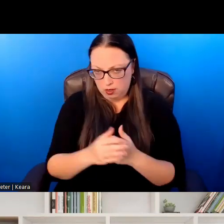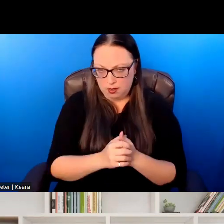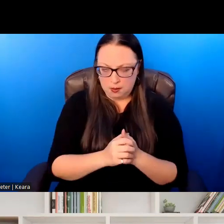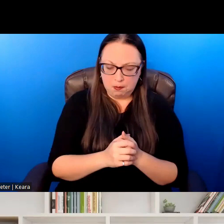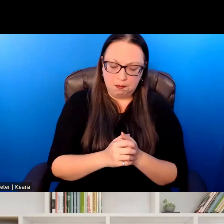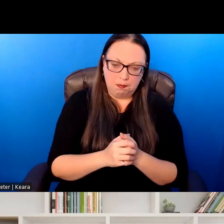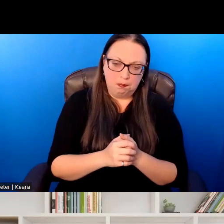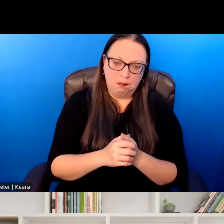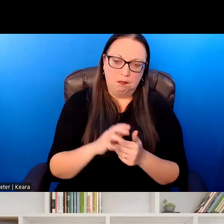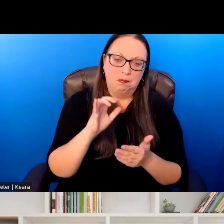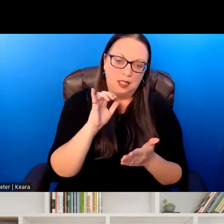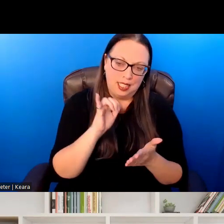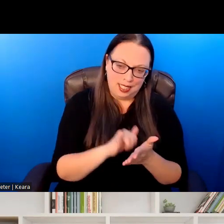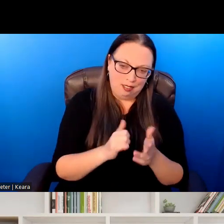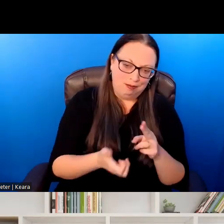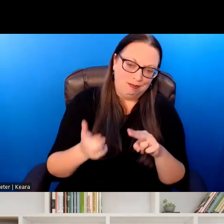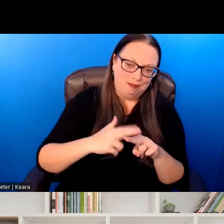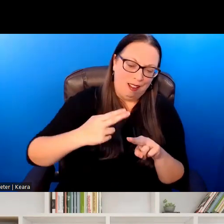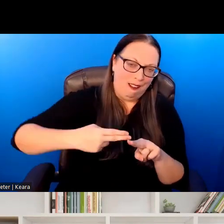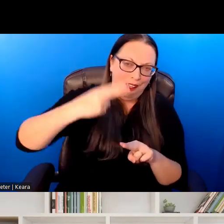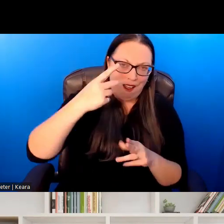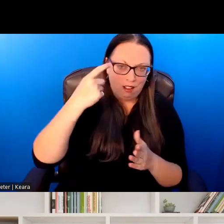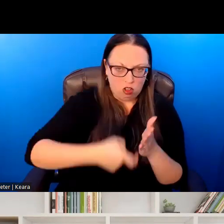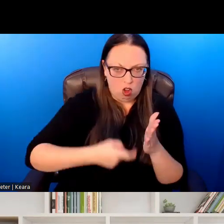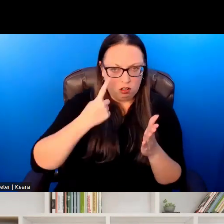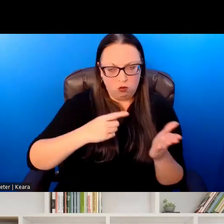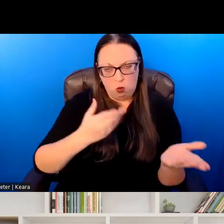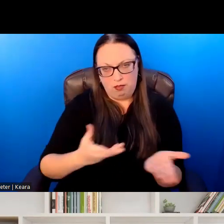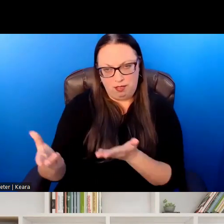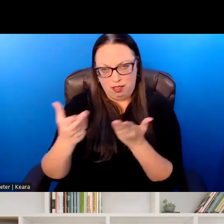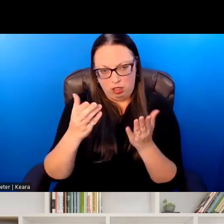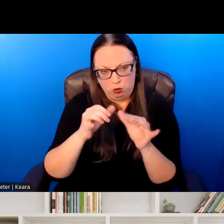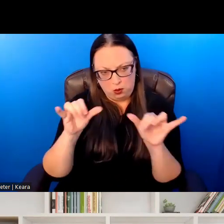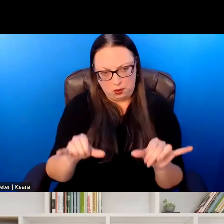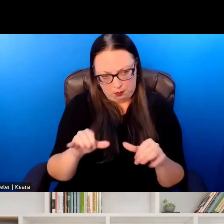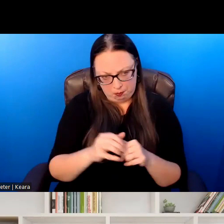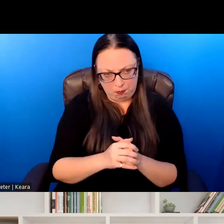which drive up high costs of delivery systems.